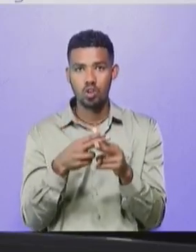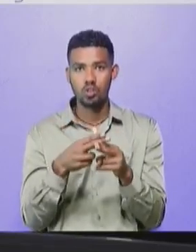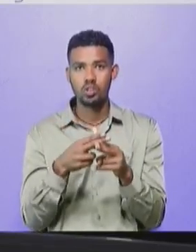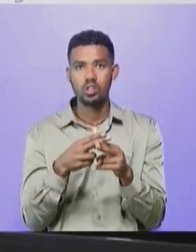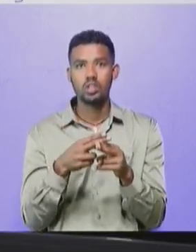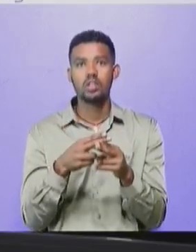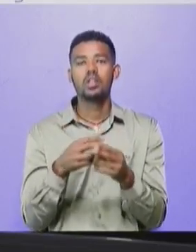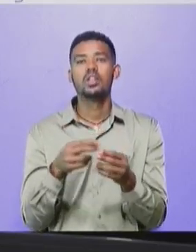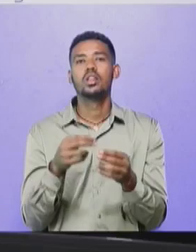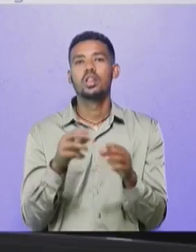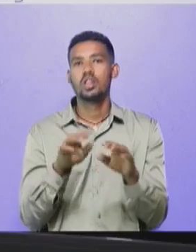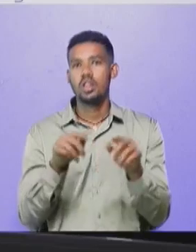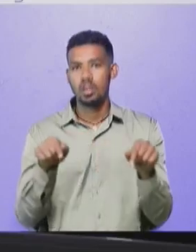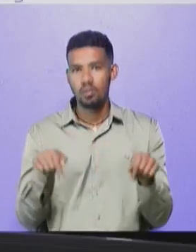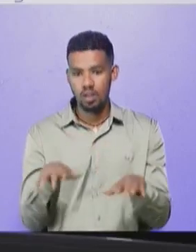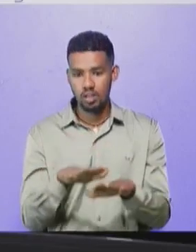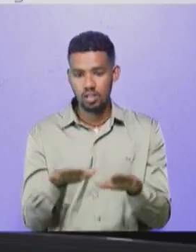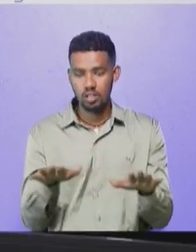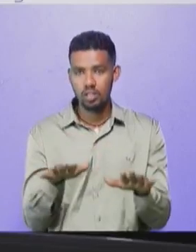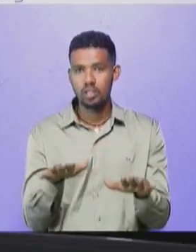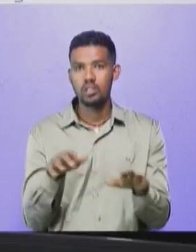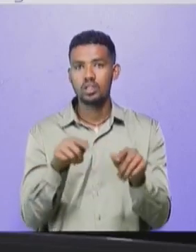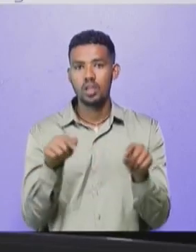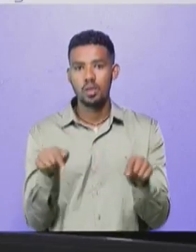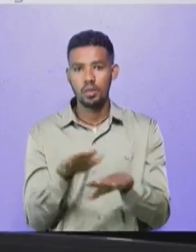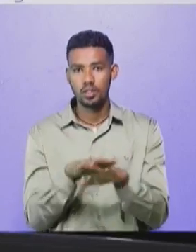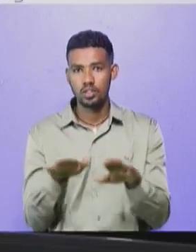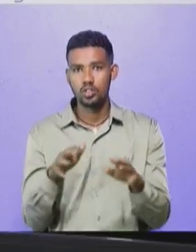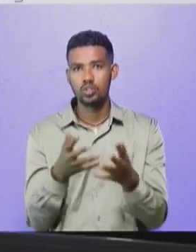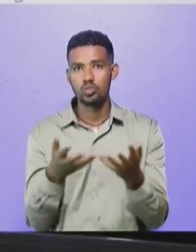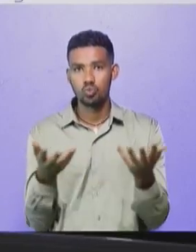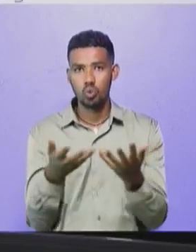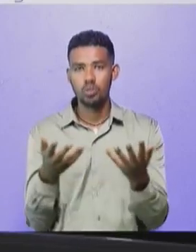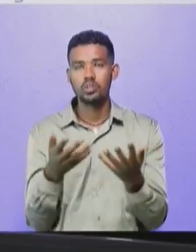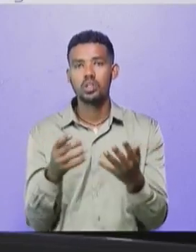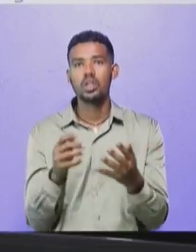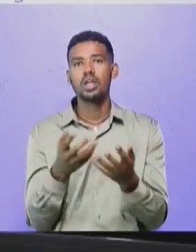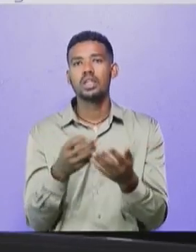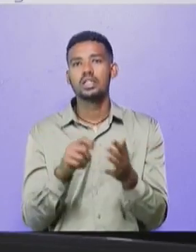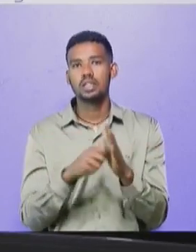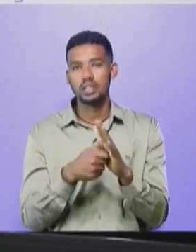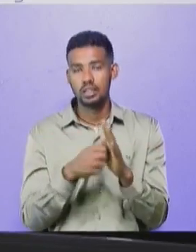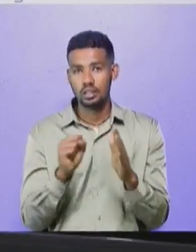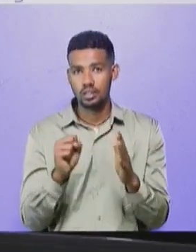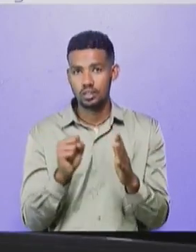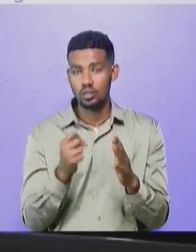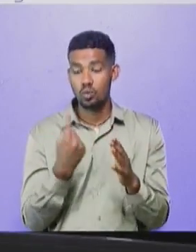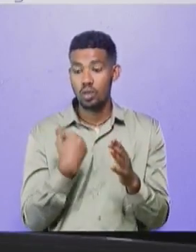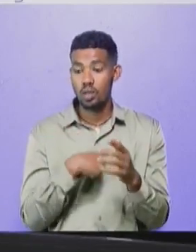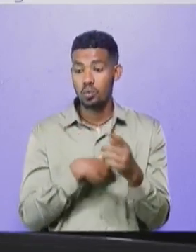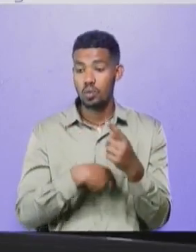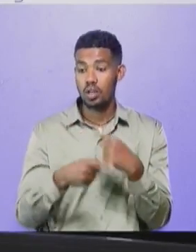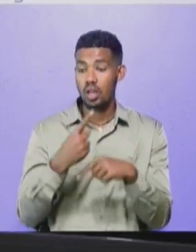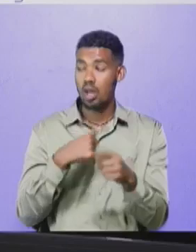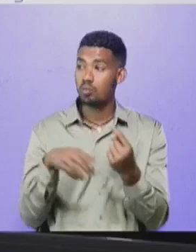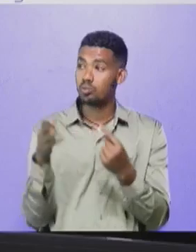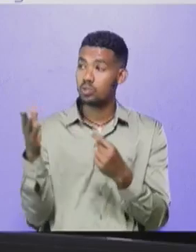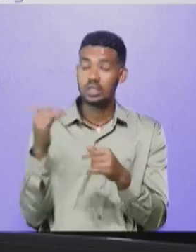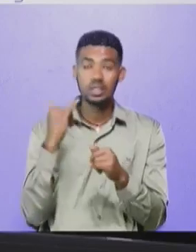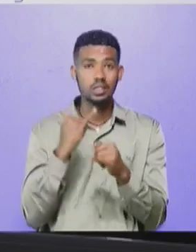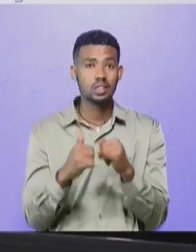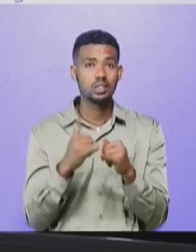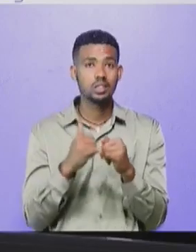cats, table, tables, toy, toys, key, keys. When we come to here, ending